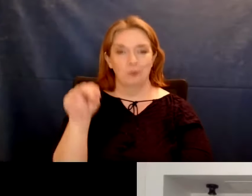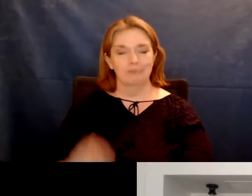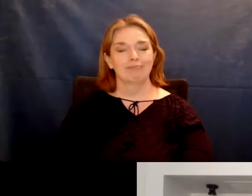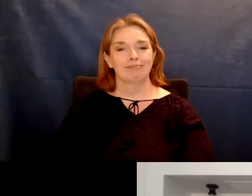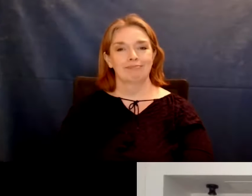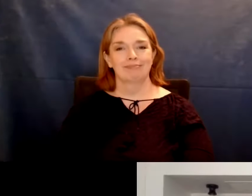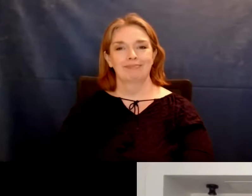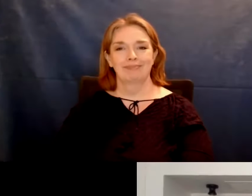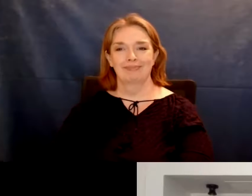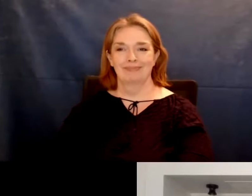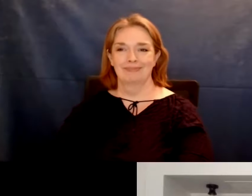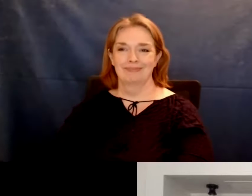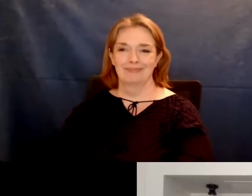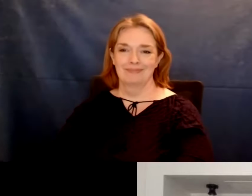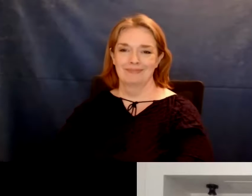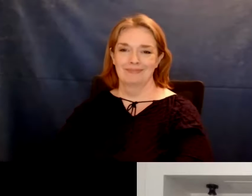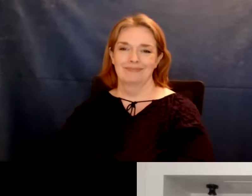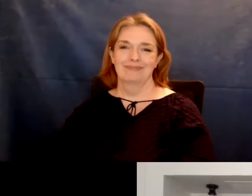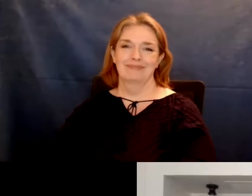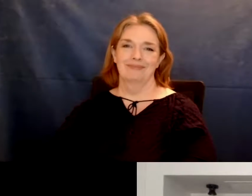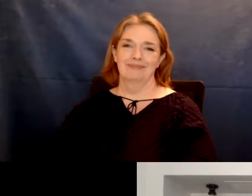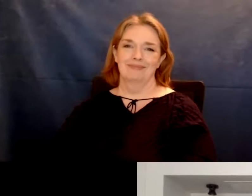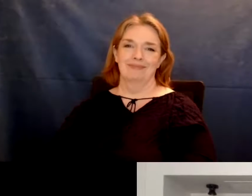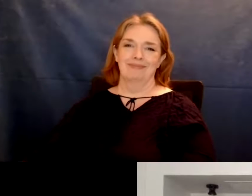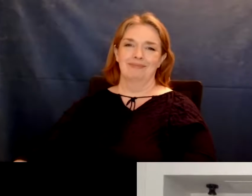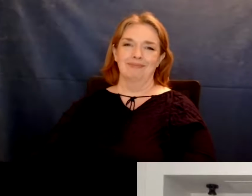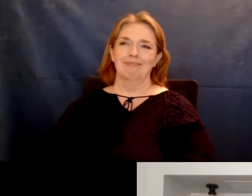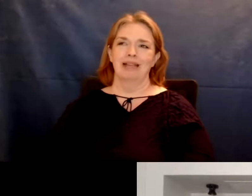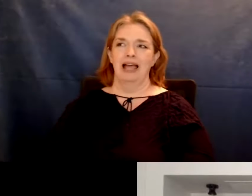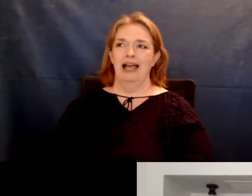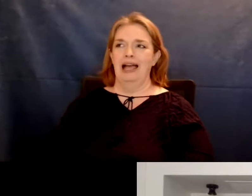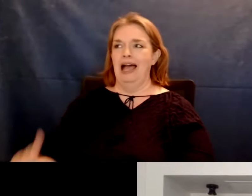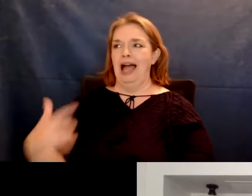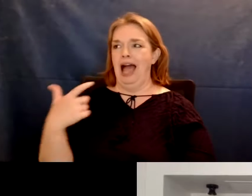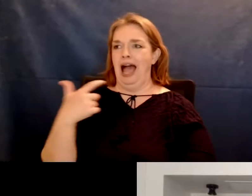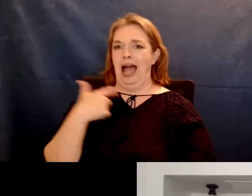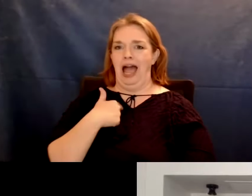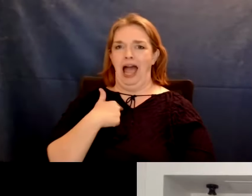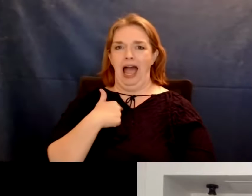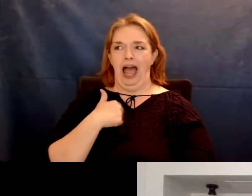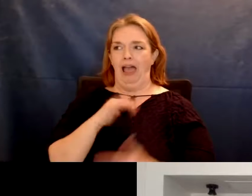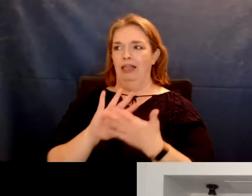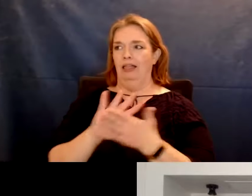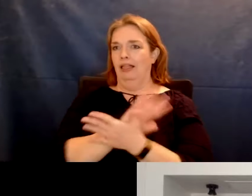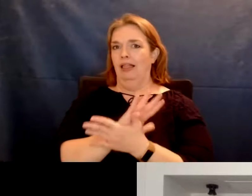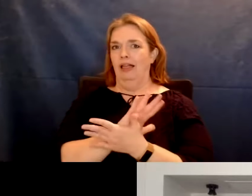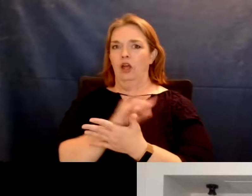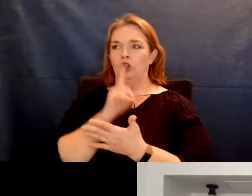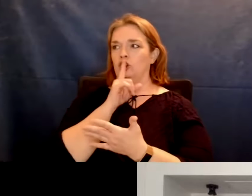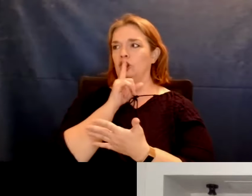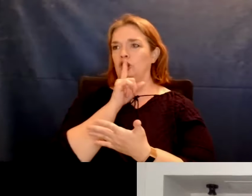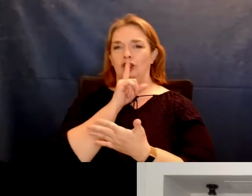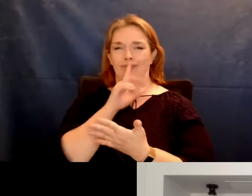guess I'm not shy about, I guess I'm exploiting, in a way, I'm